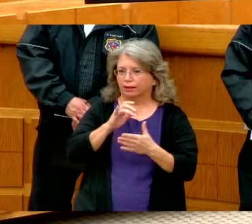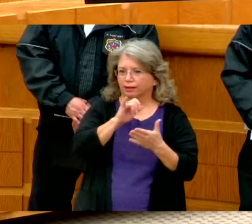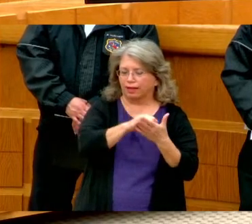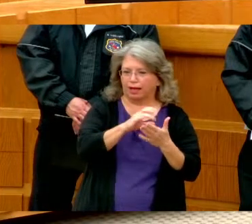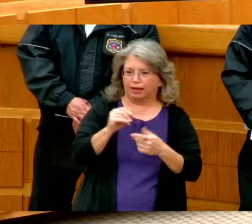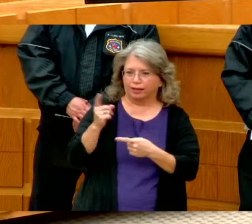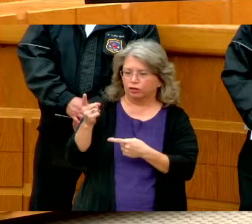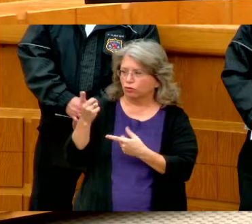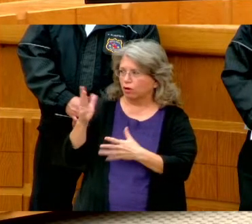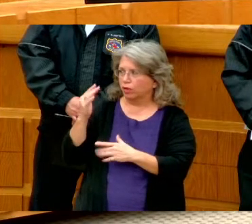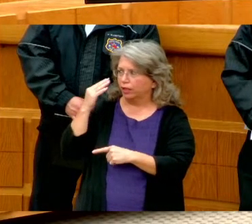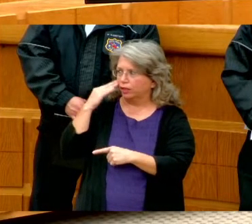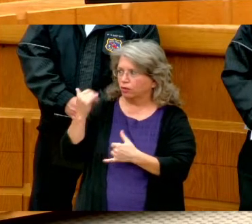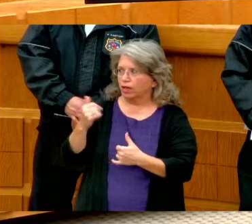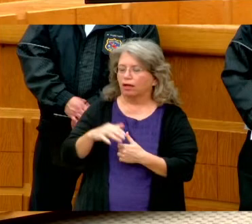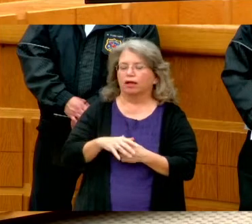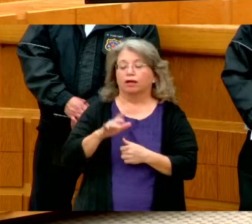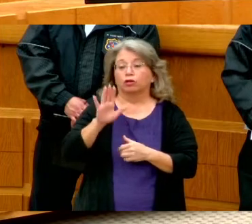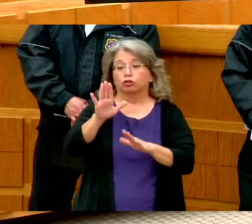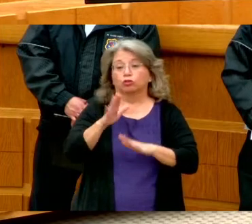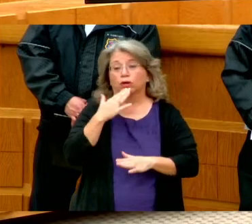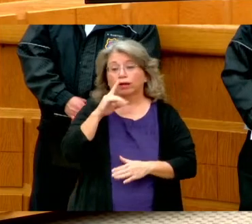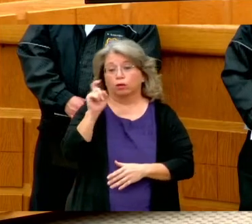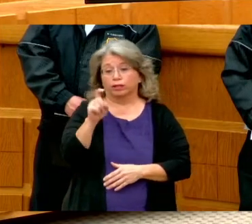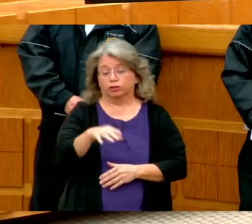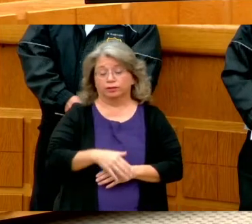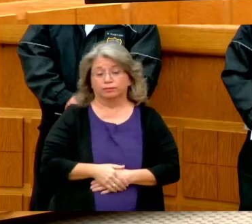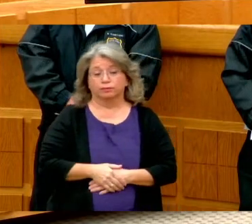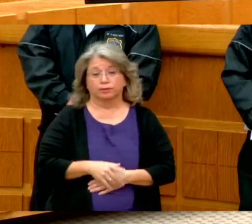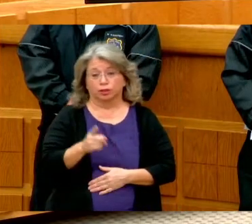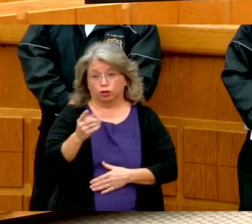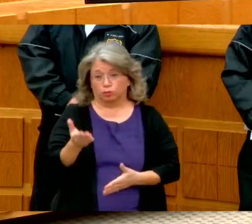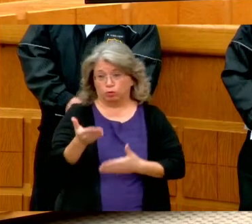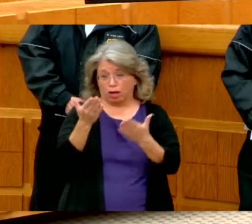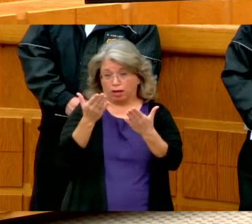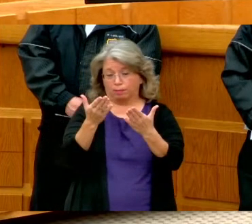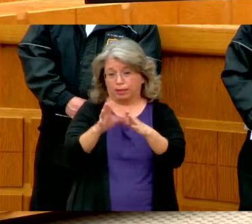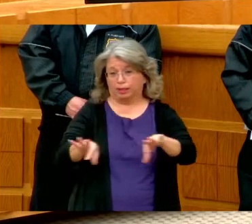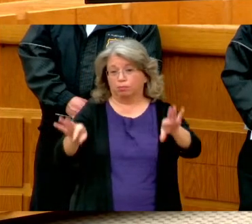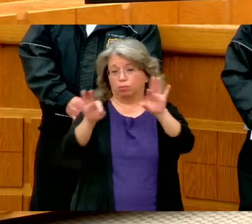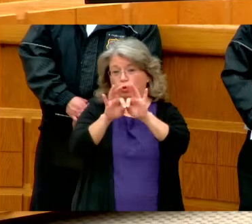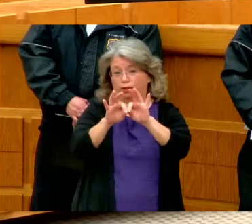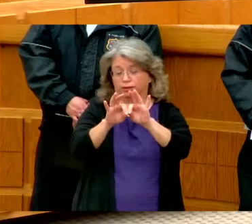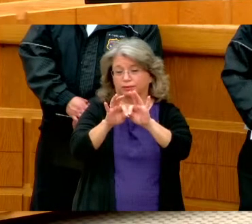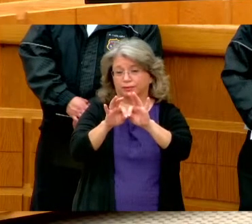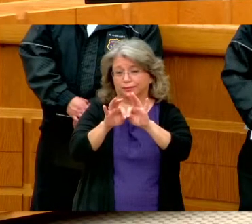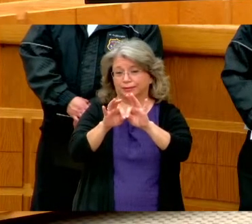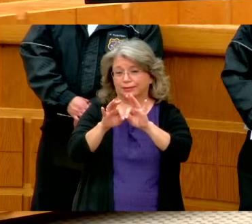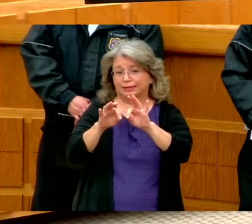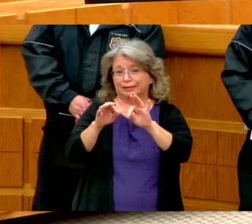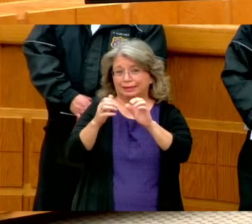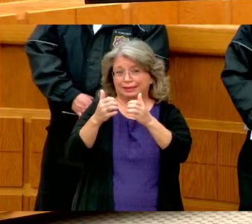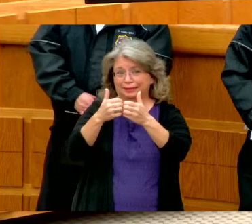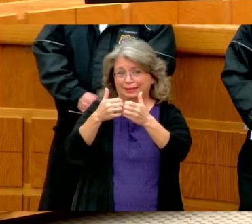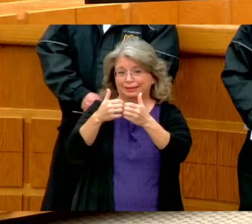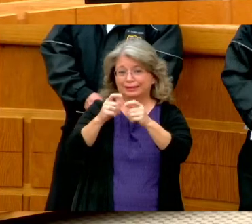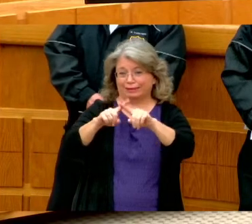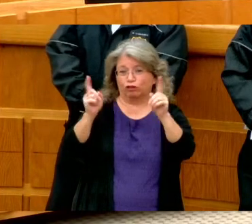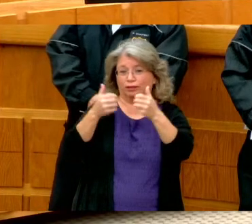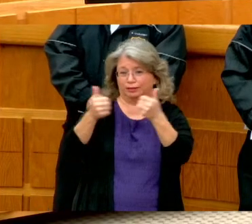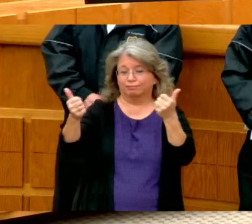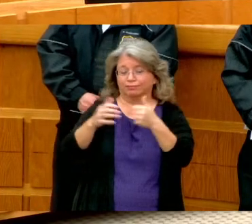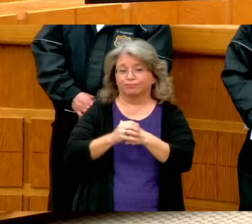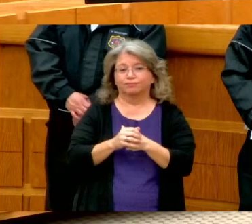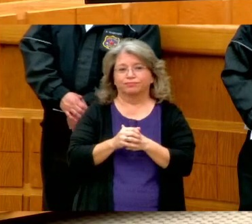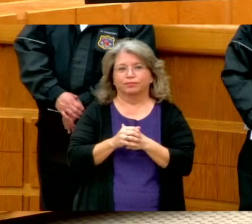great question. I'm so glad you asked that because you brought up a super important distinction. So the way we